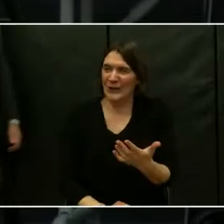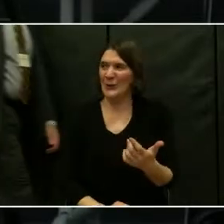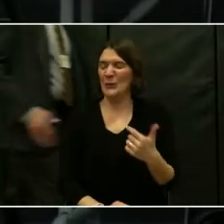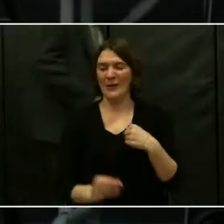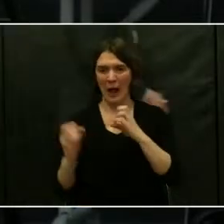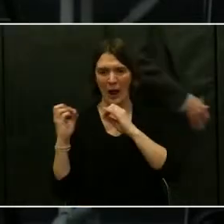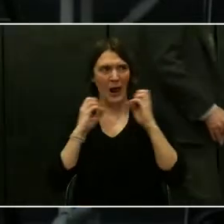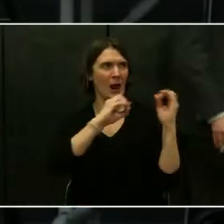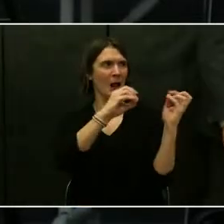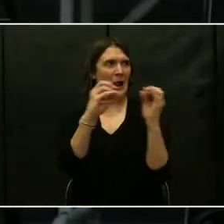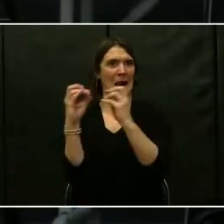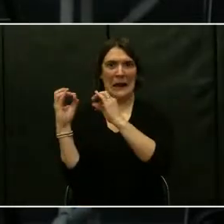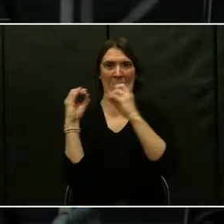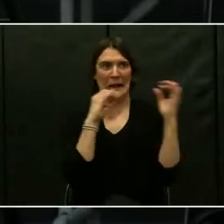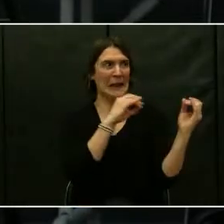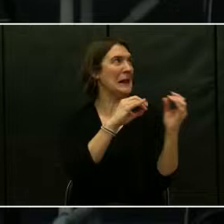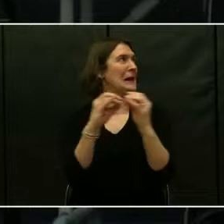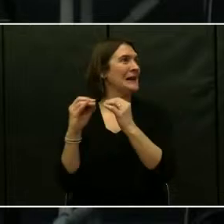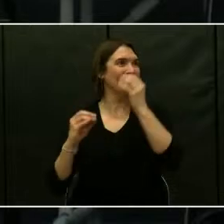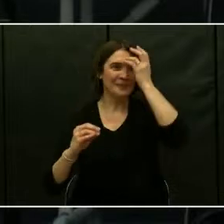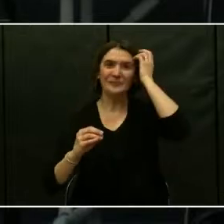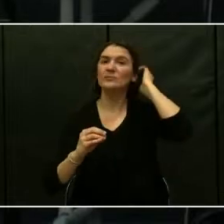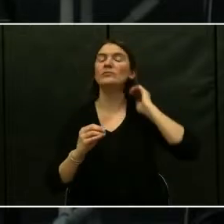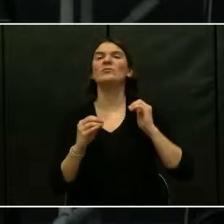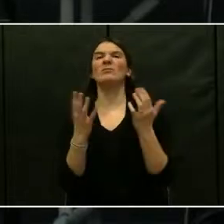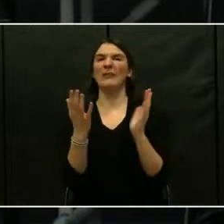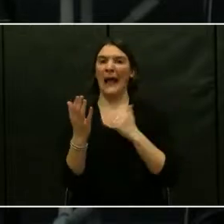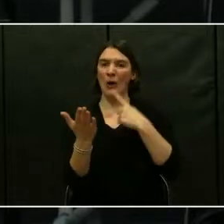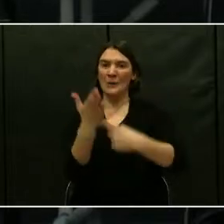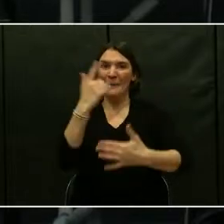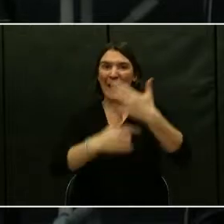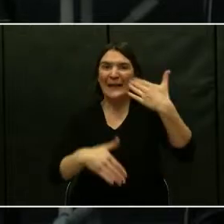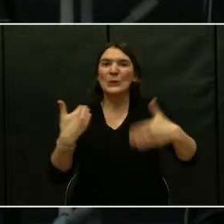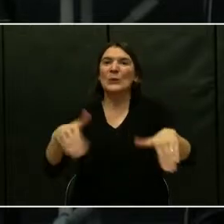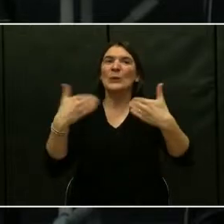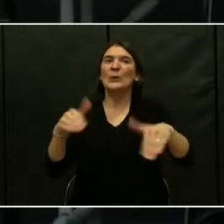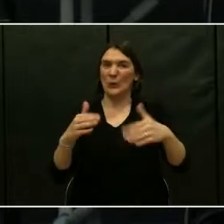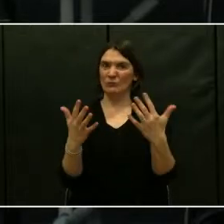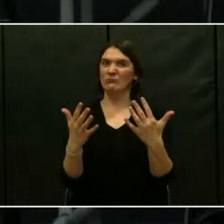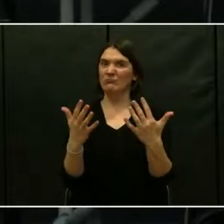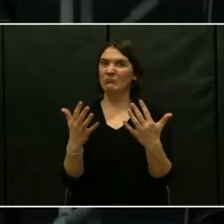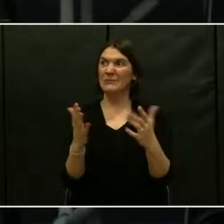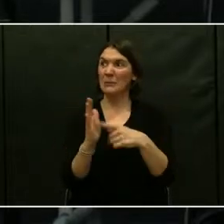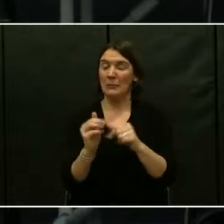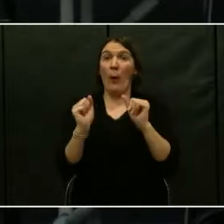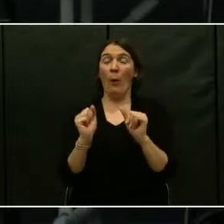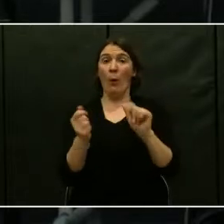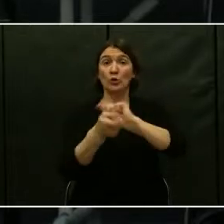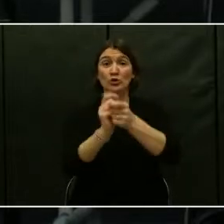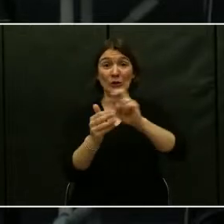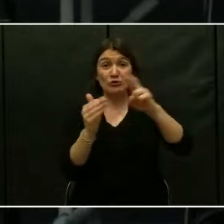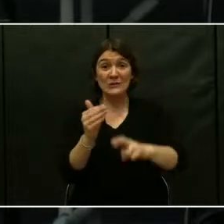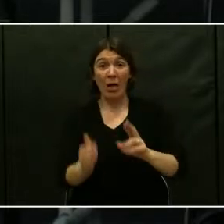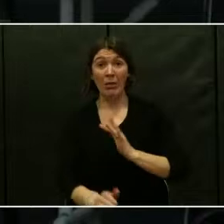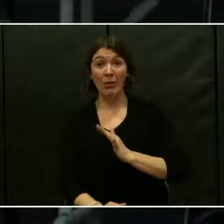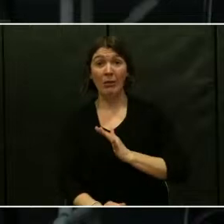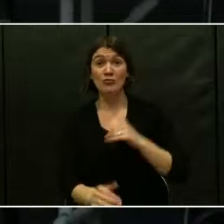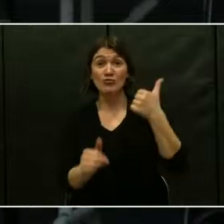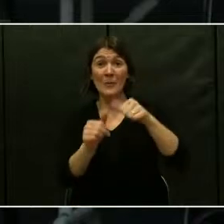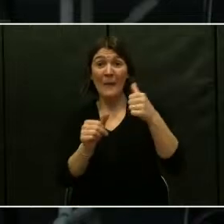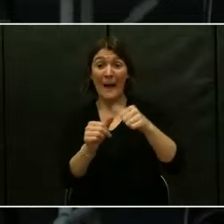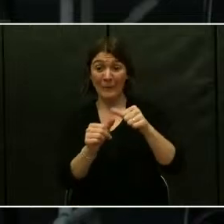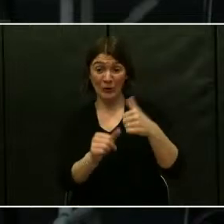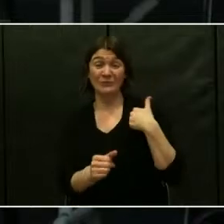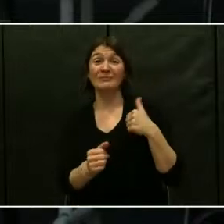deliberated together and our debates and deliberations have led to some surprising outcomes like the 1%